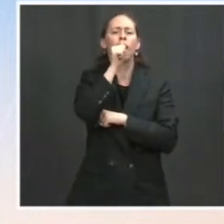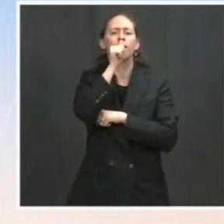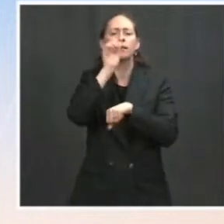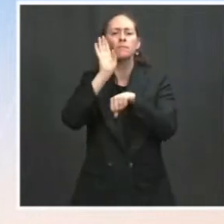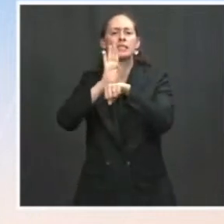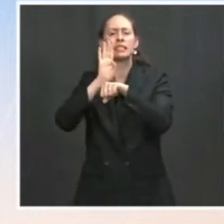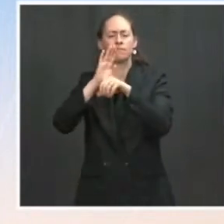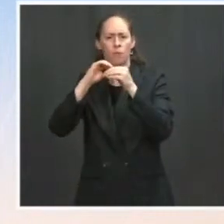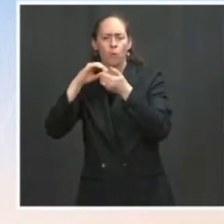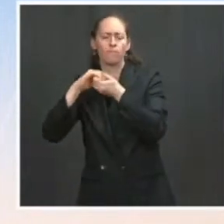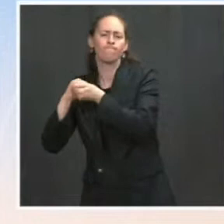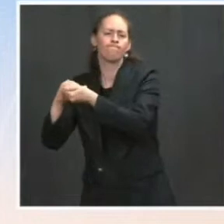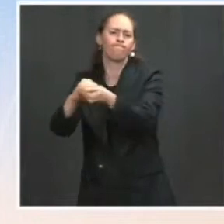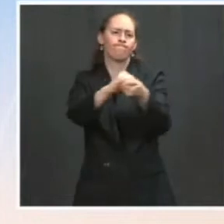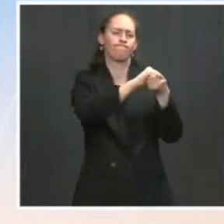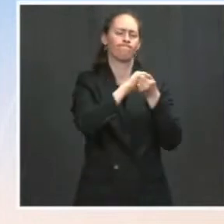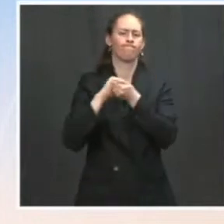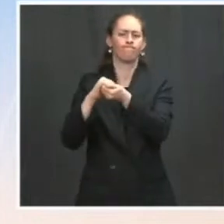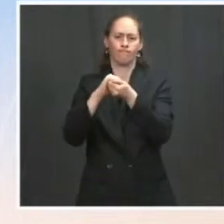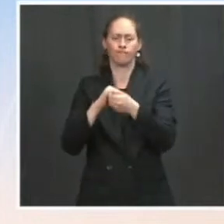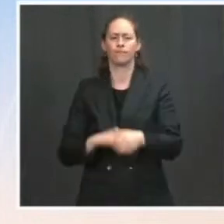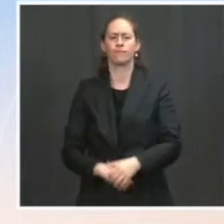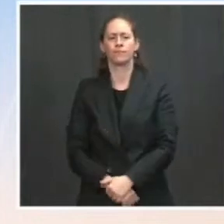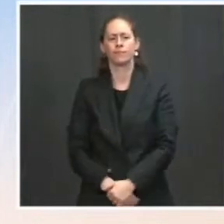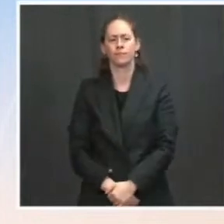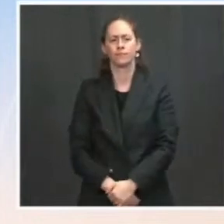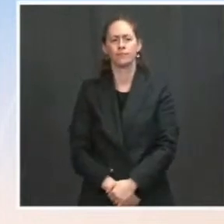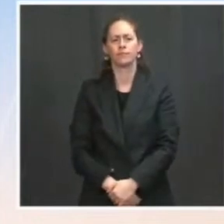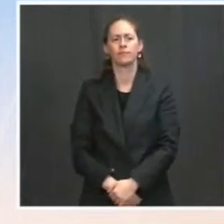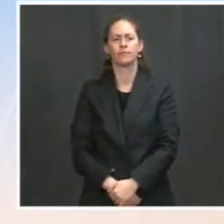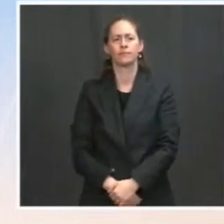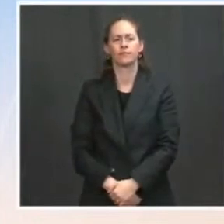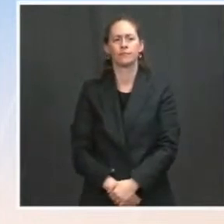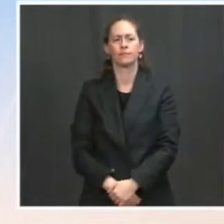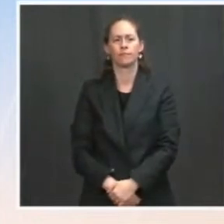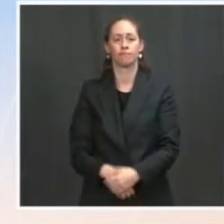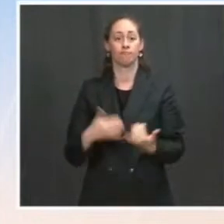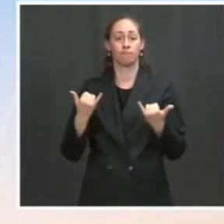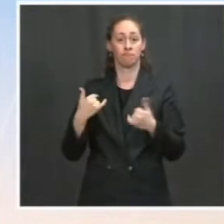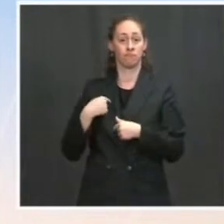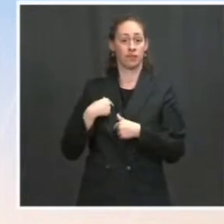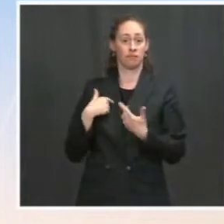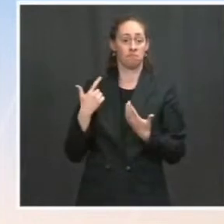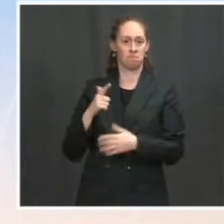colleague Ann Neuberger, our Deputy National Security Advisor for Cyber and Emerging Technologies. Thanks.